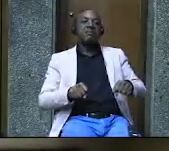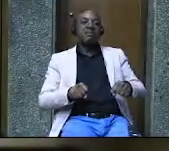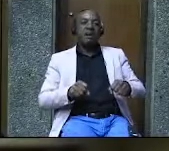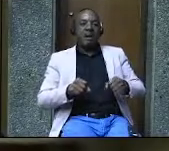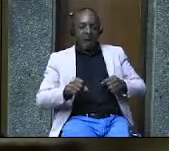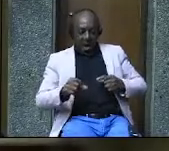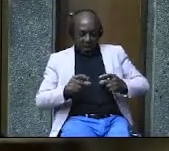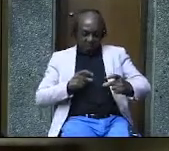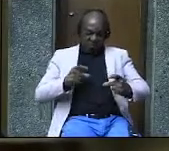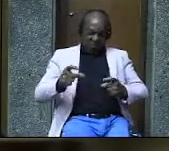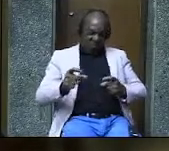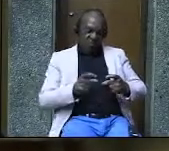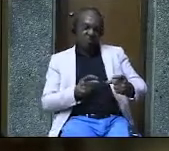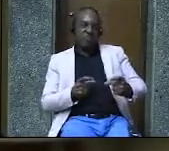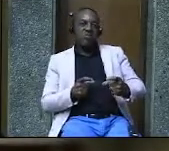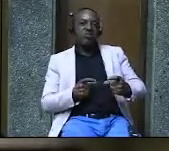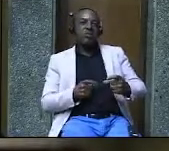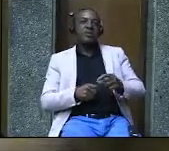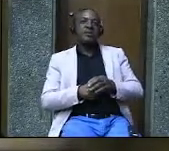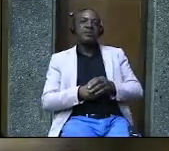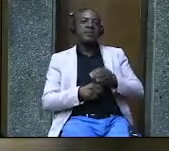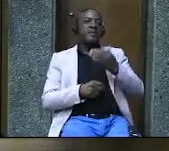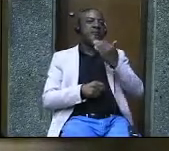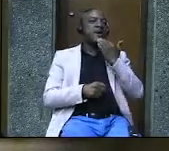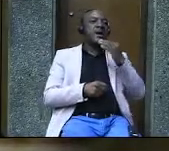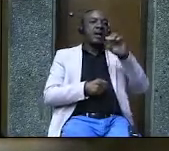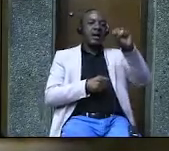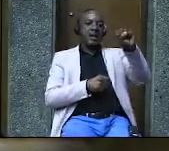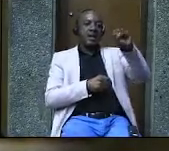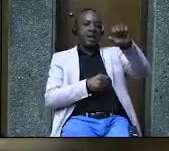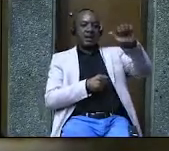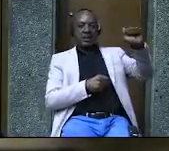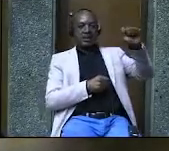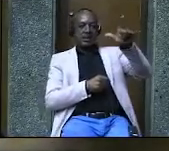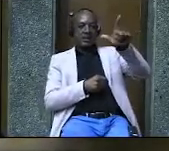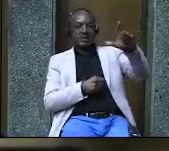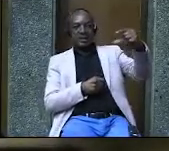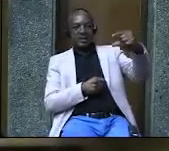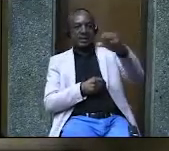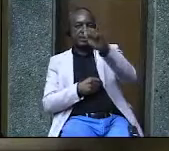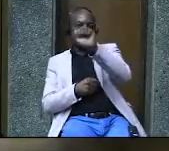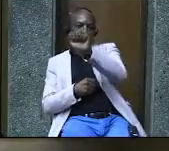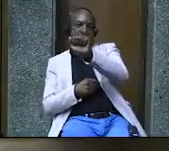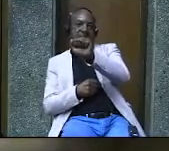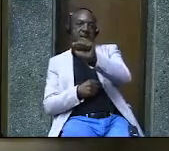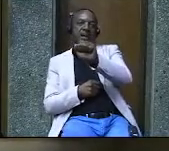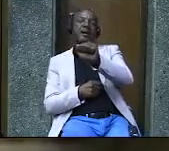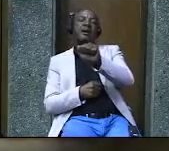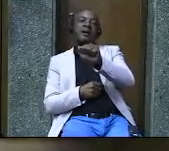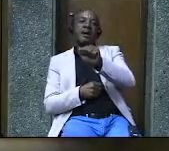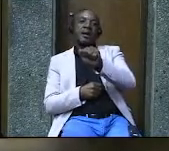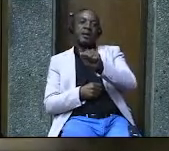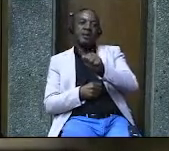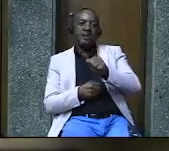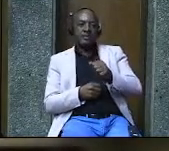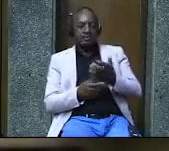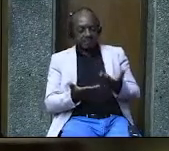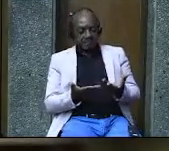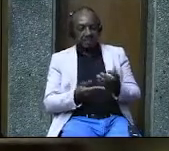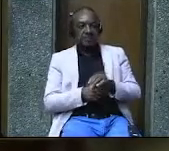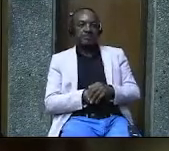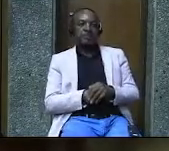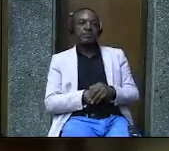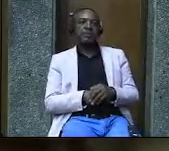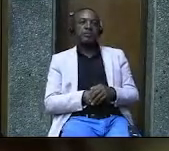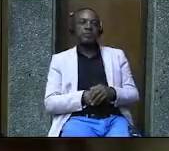Salga have demarcated some of our land to other regions or province. So we know where our